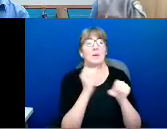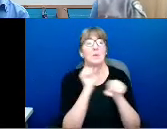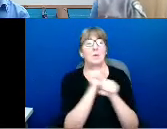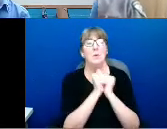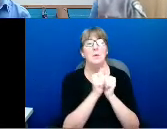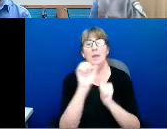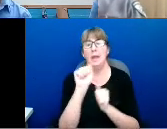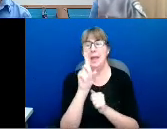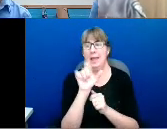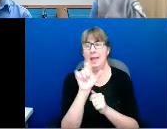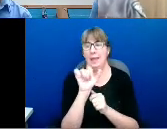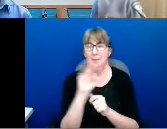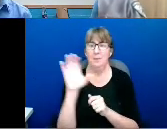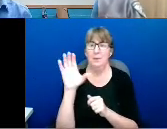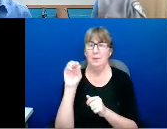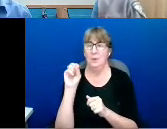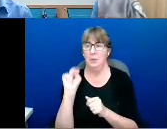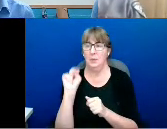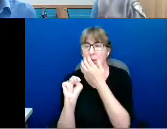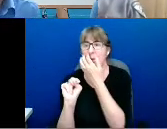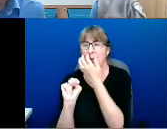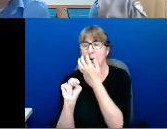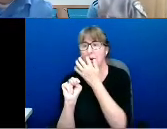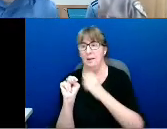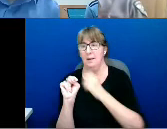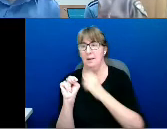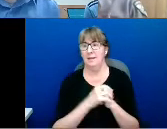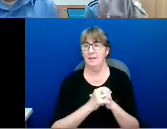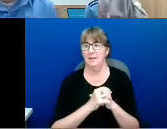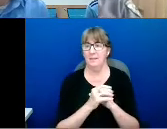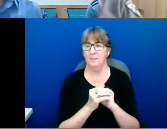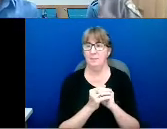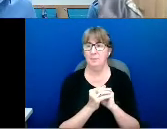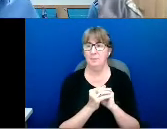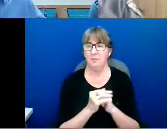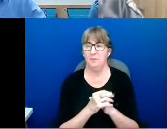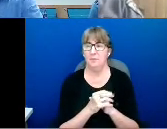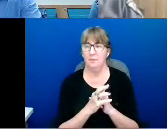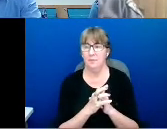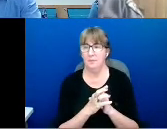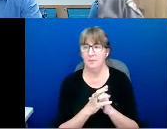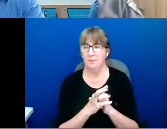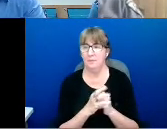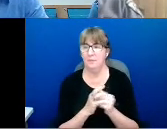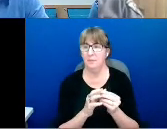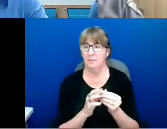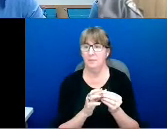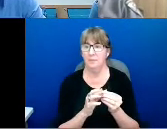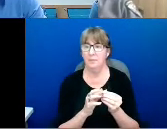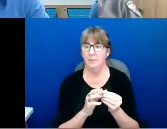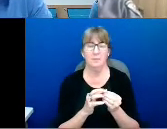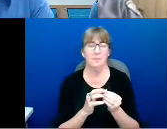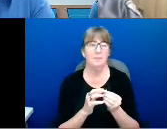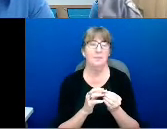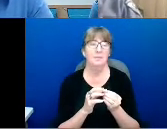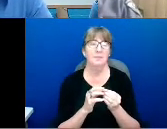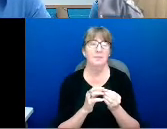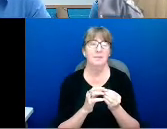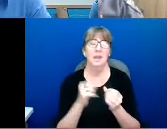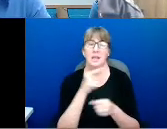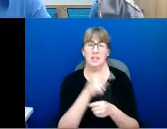that's on this video conference. And I look for this to be a very positive thing for the park, as well as